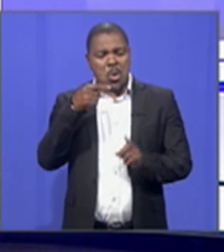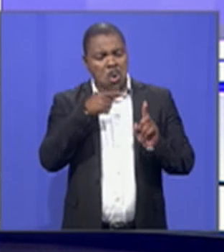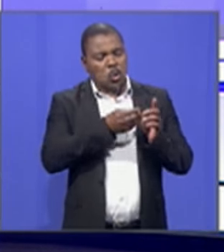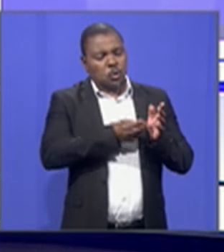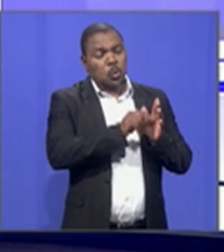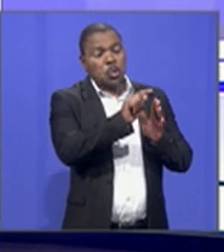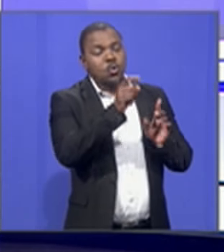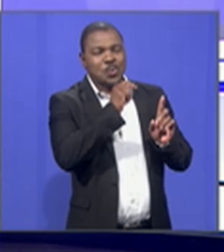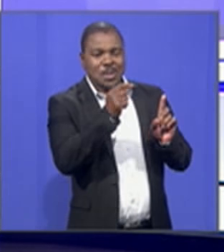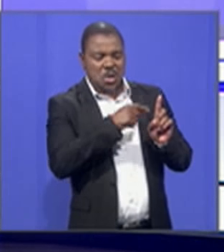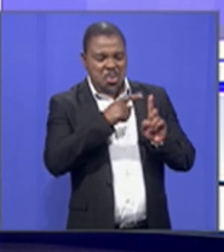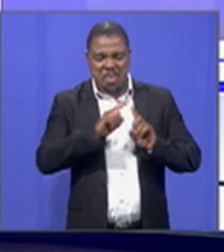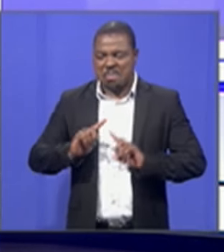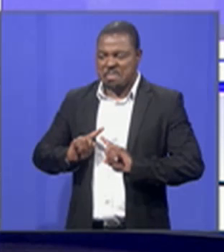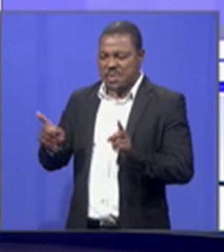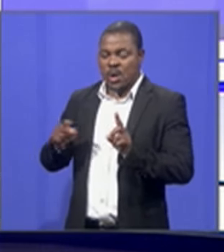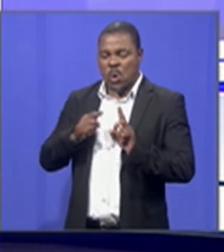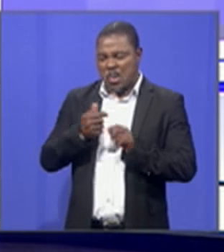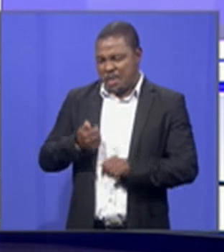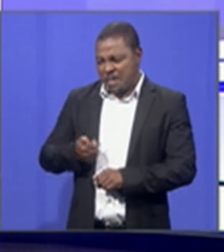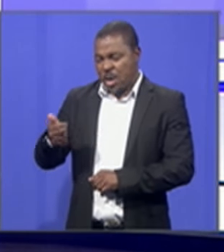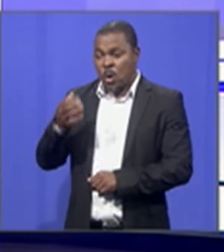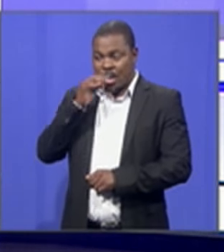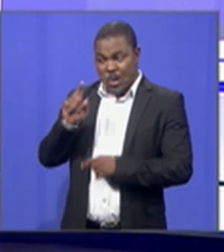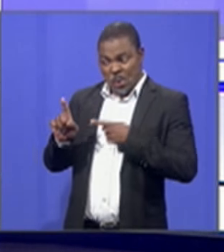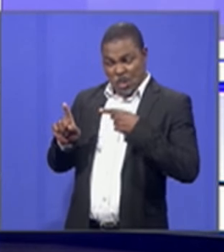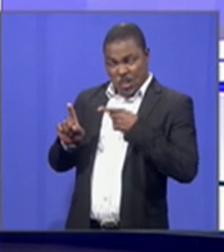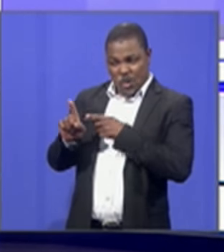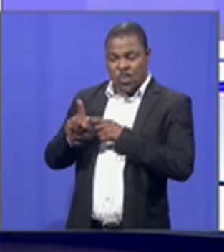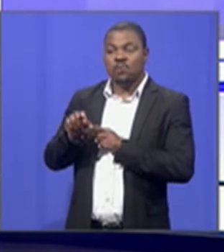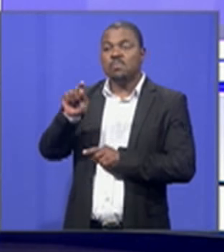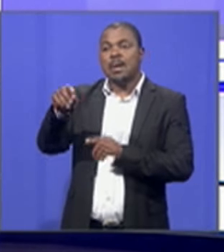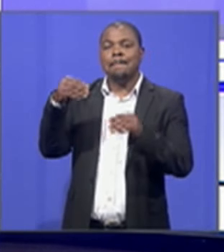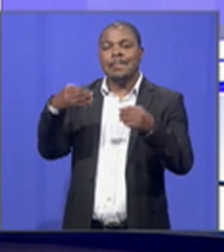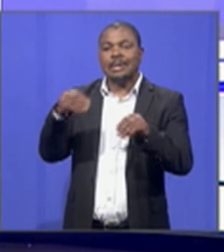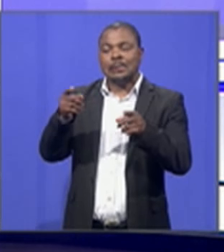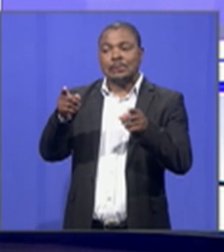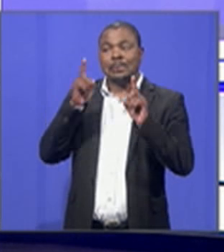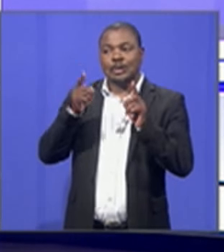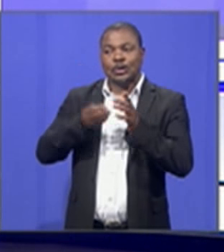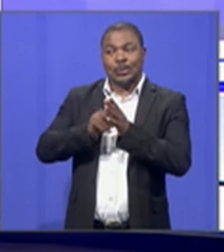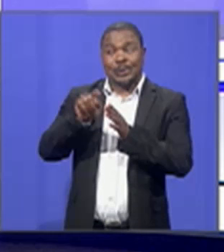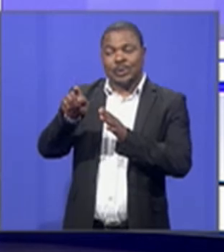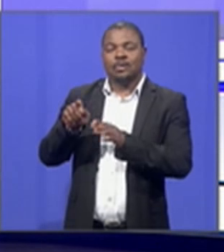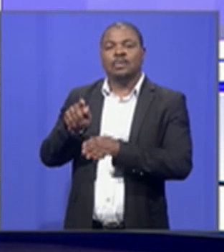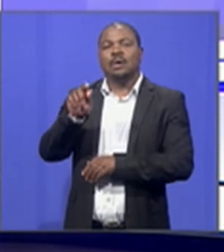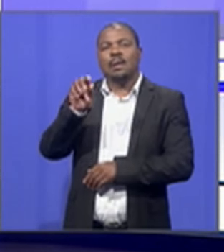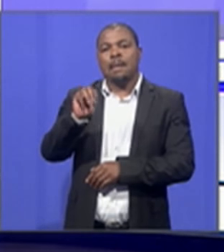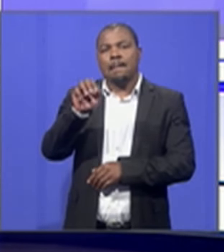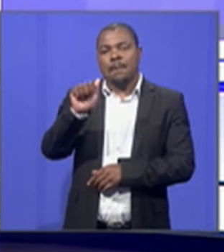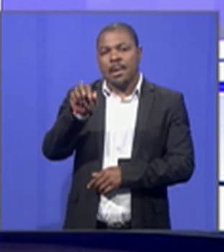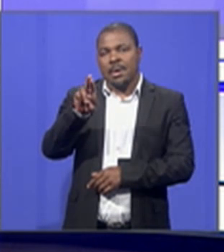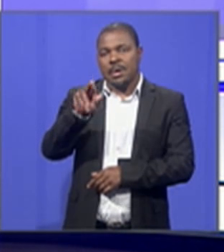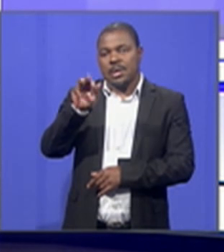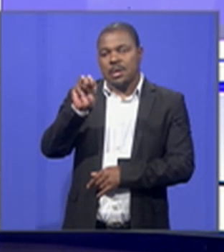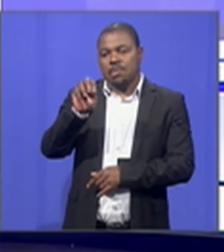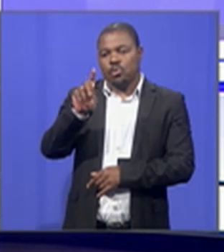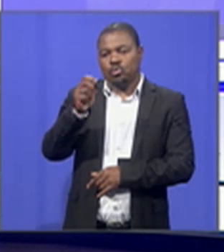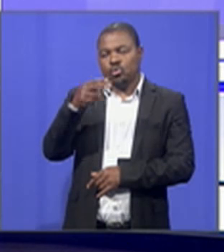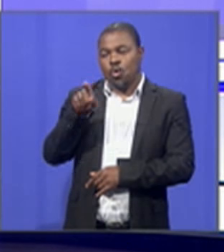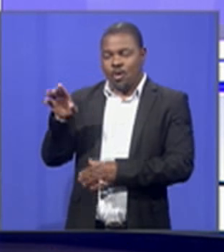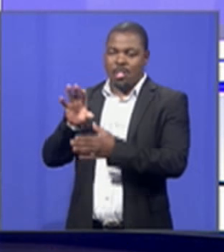bosenyi. Adams o fetotše mawa ka gore Mkhwanazi ke yena a na le go le segwera le rakgwebo yeo a le go ditabatabeng Thimi Marimuthu e le go monna